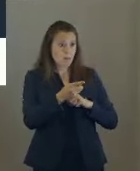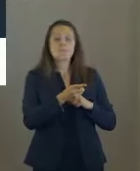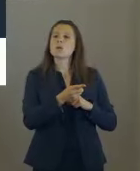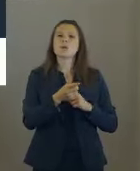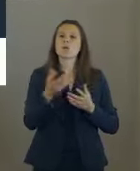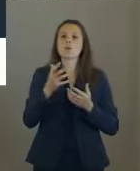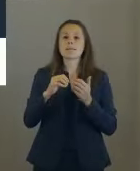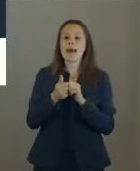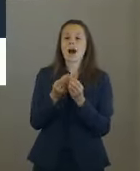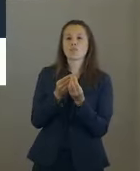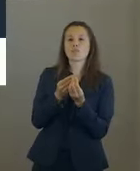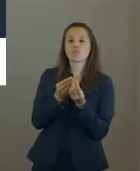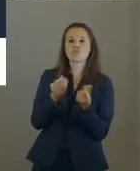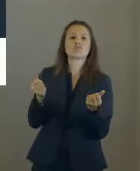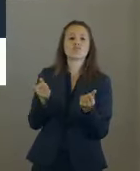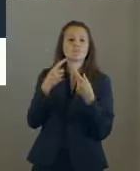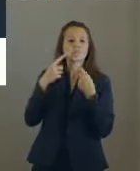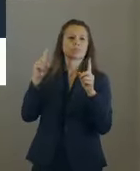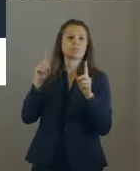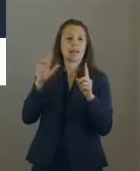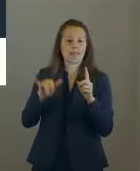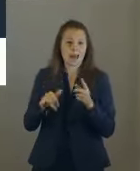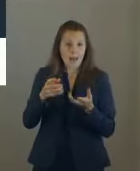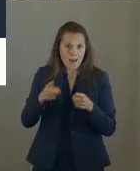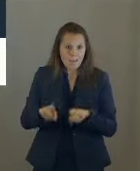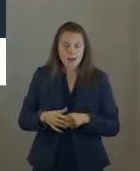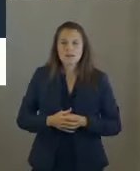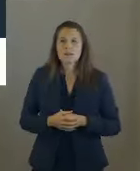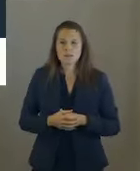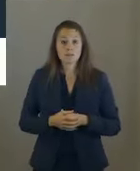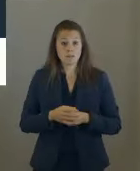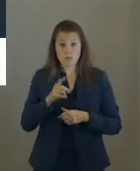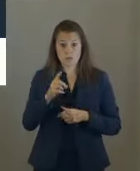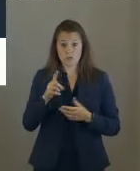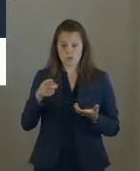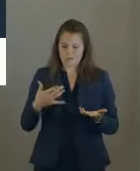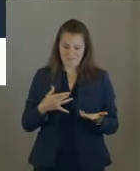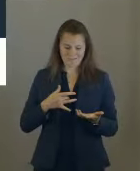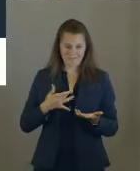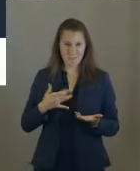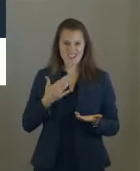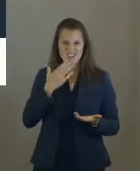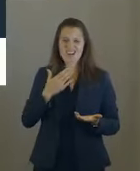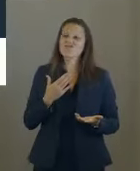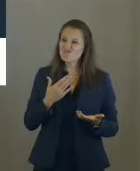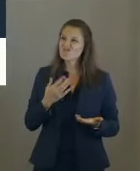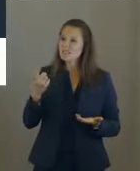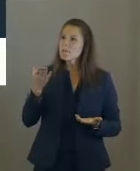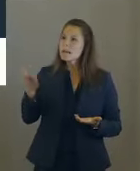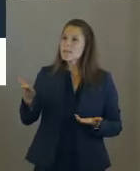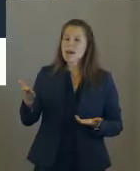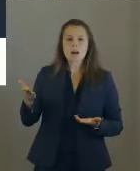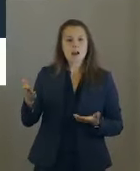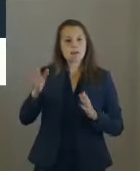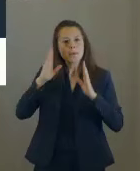was it the efficiency in which the issue was addressed for you? Did you just feel good knowing that there was somebody listening to